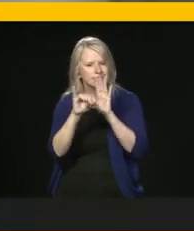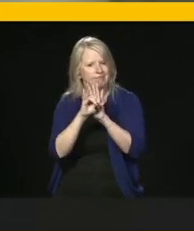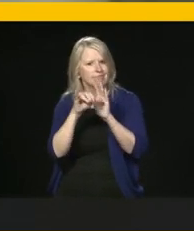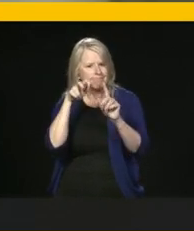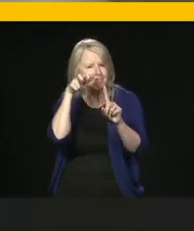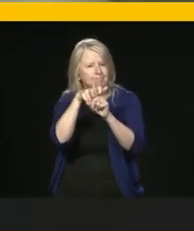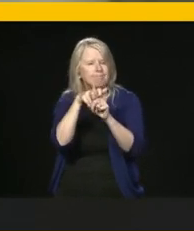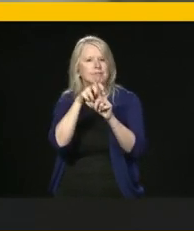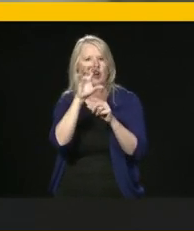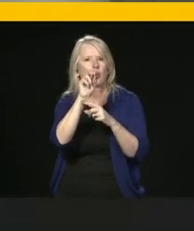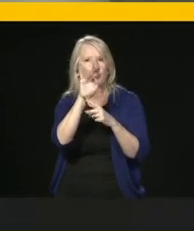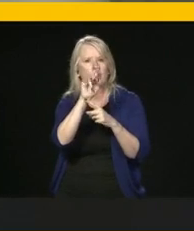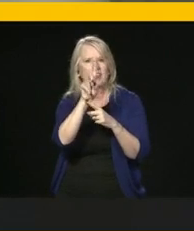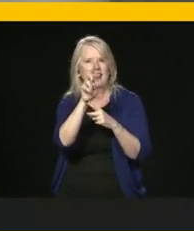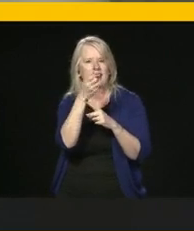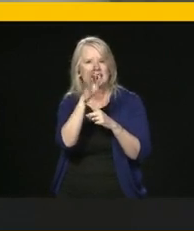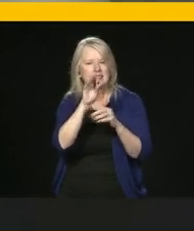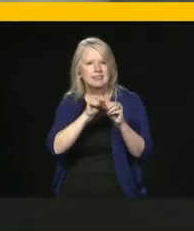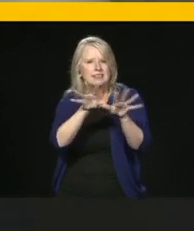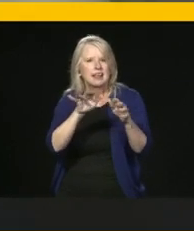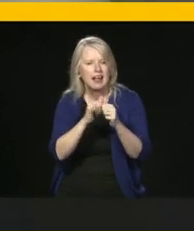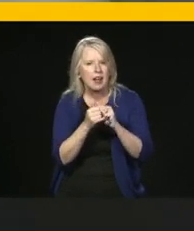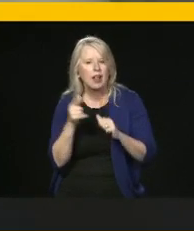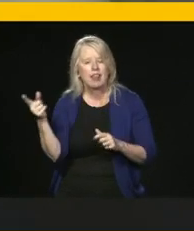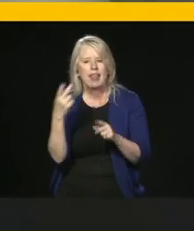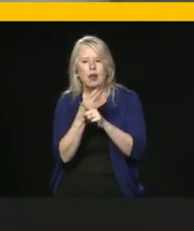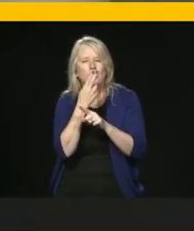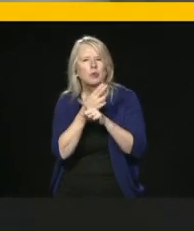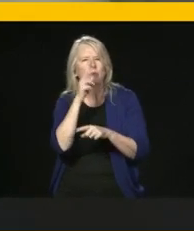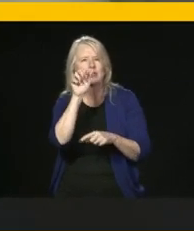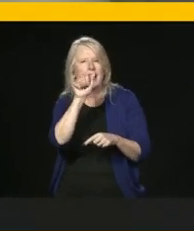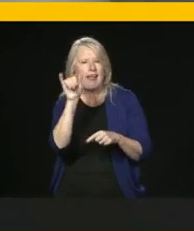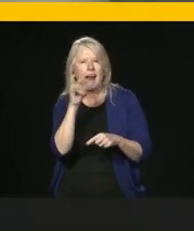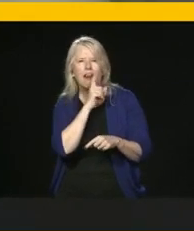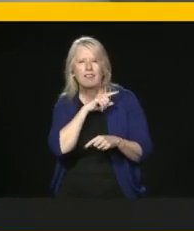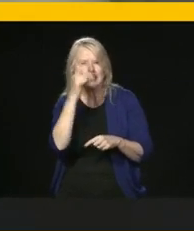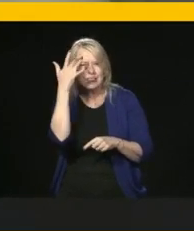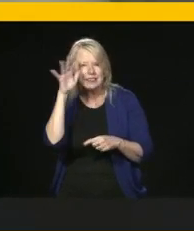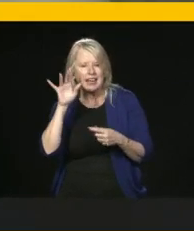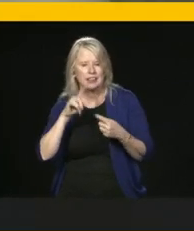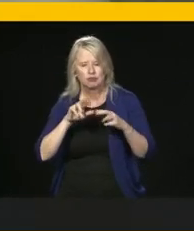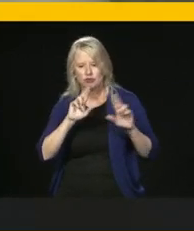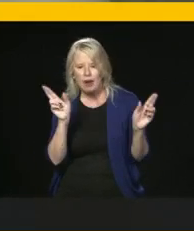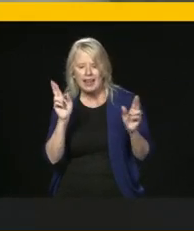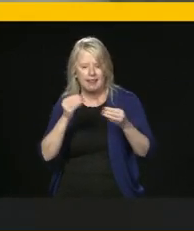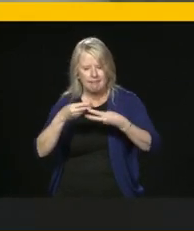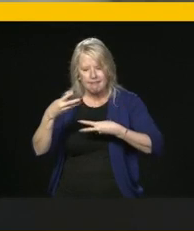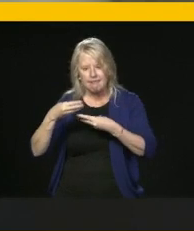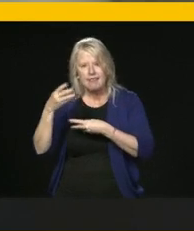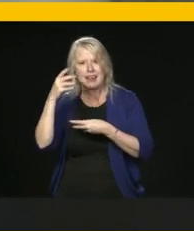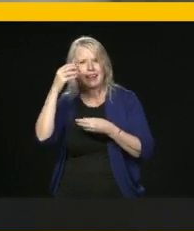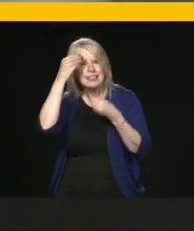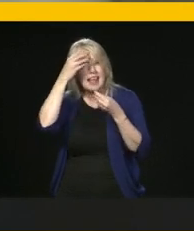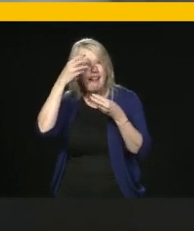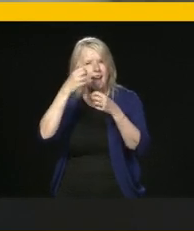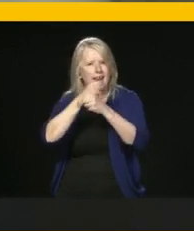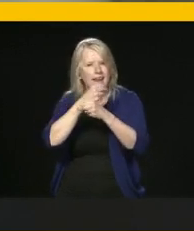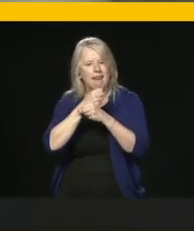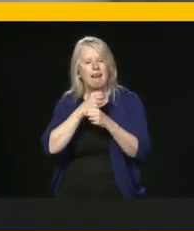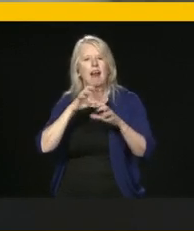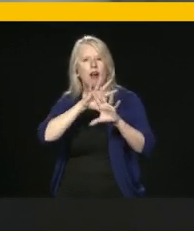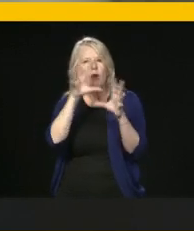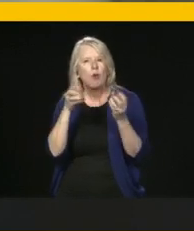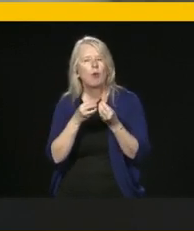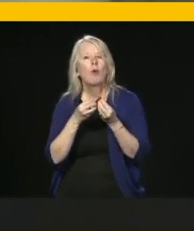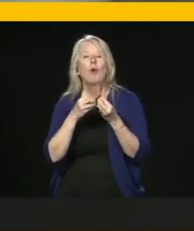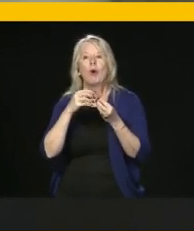use artificial intelligence and a range of anonymized data sets, including global air travel, to correctly track